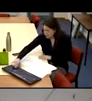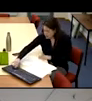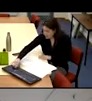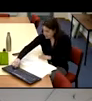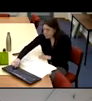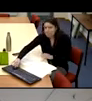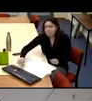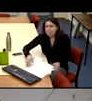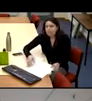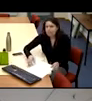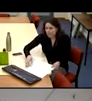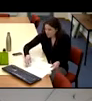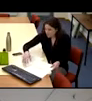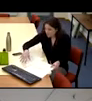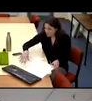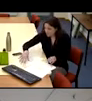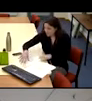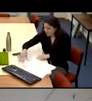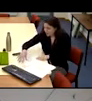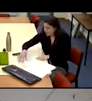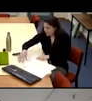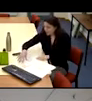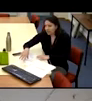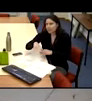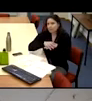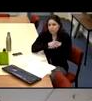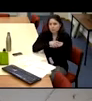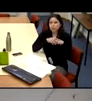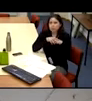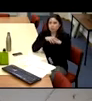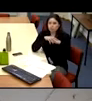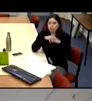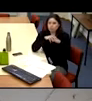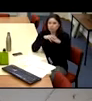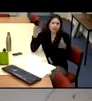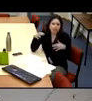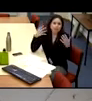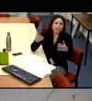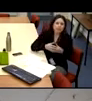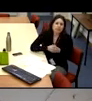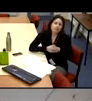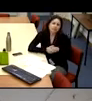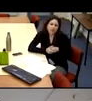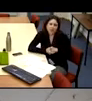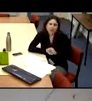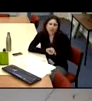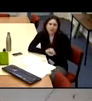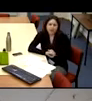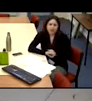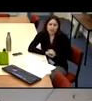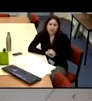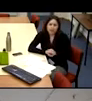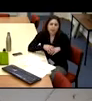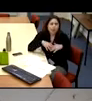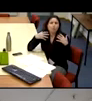to conclude, so the refugee welcome solidarity campaigns that happened in the